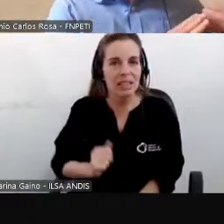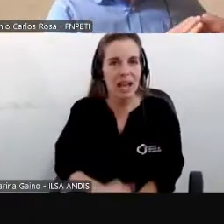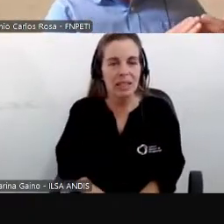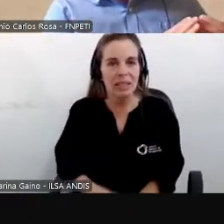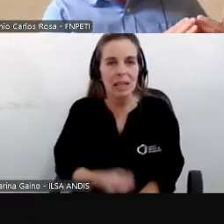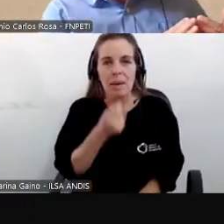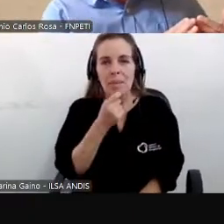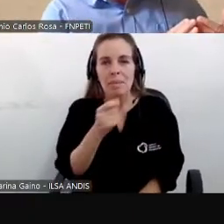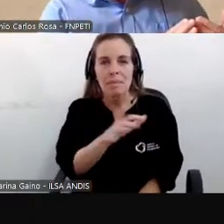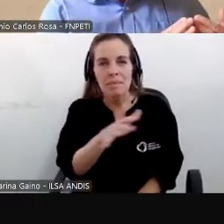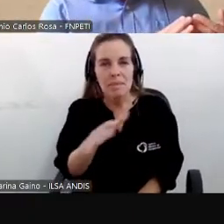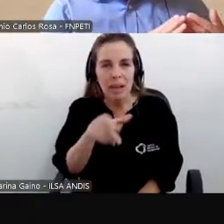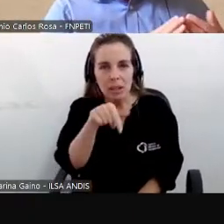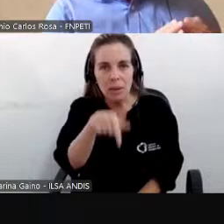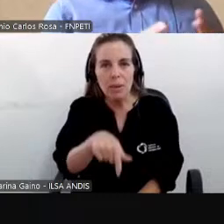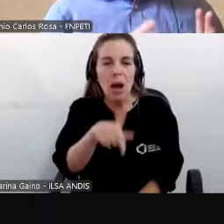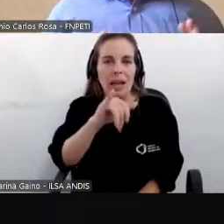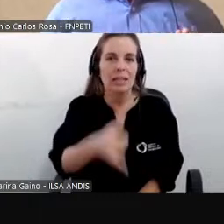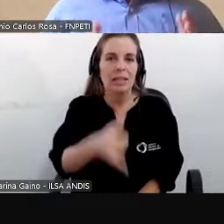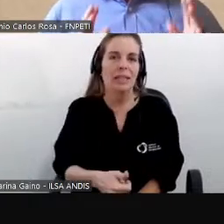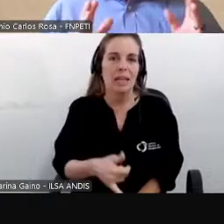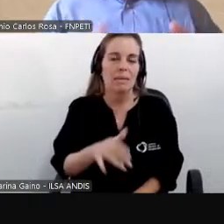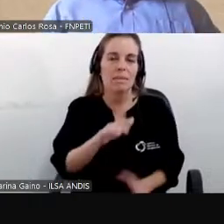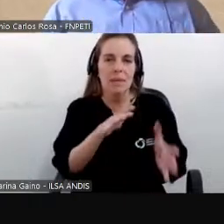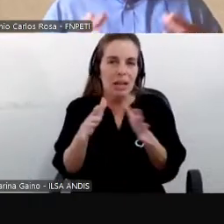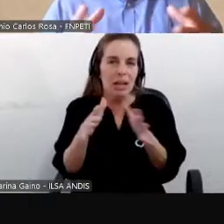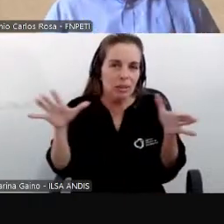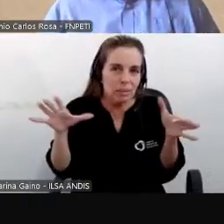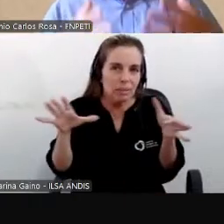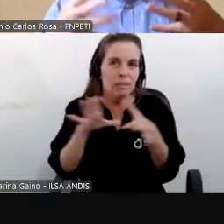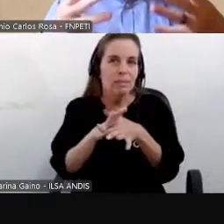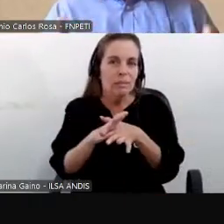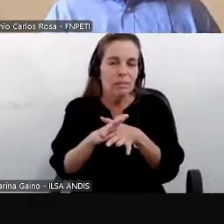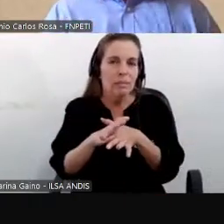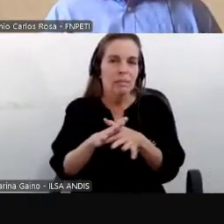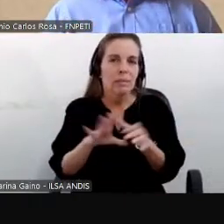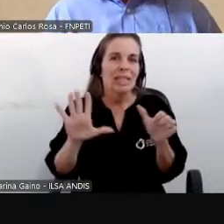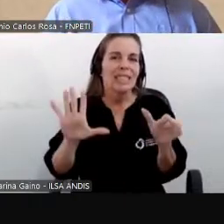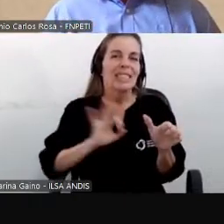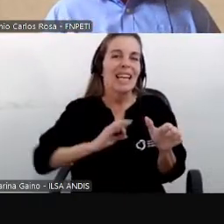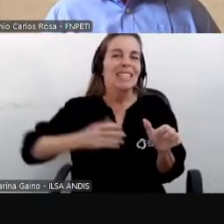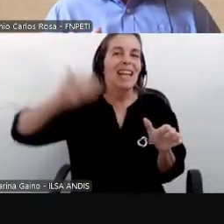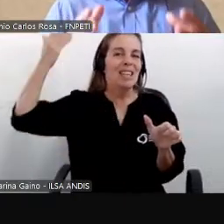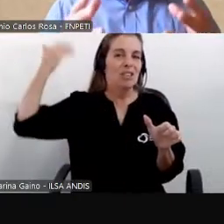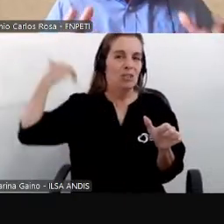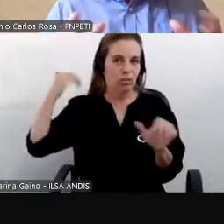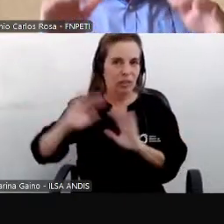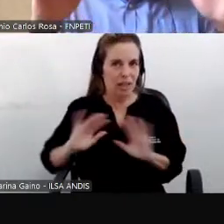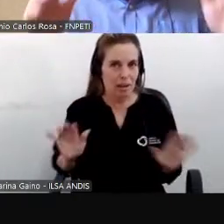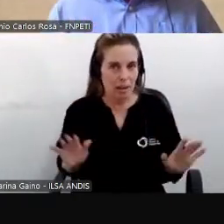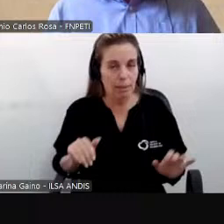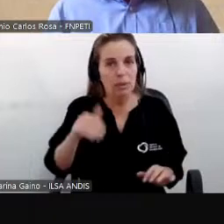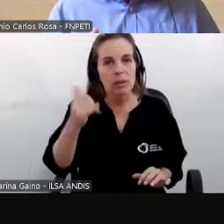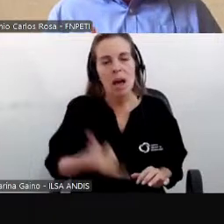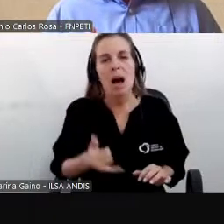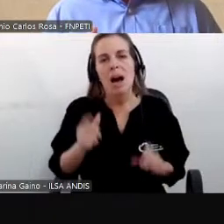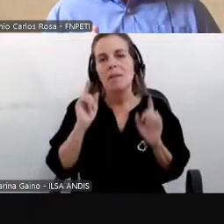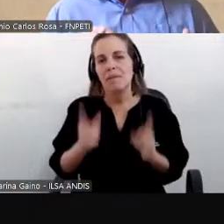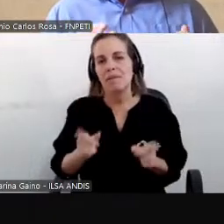system. And from then on, we're talking 6 years back, we started to approach that.